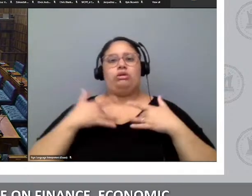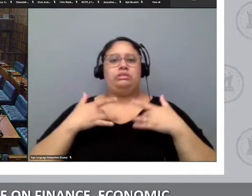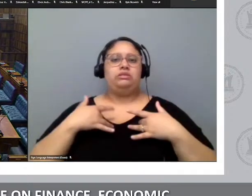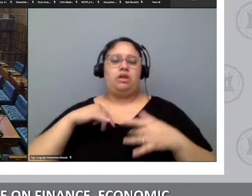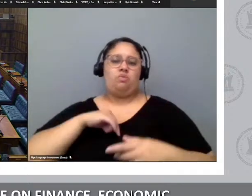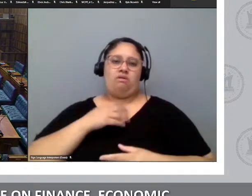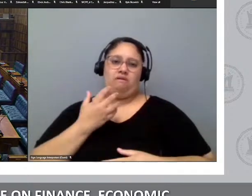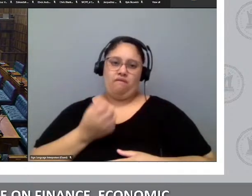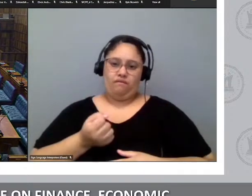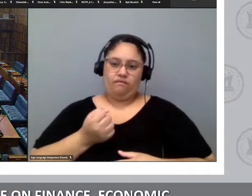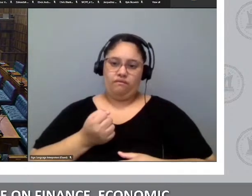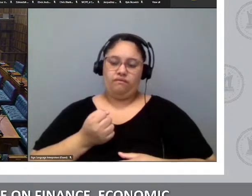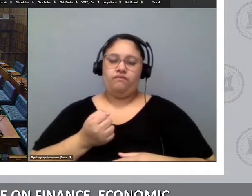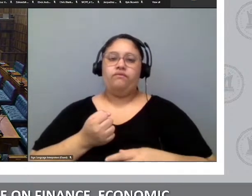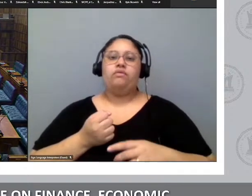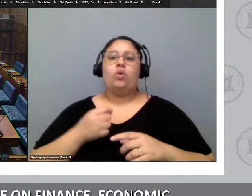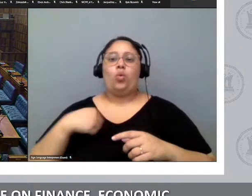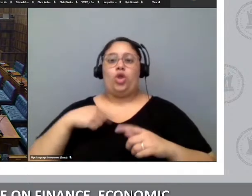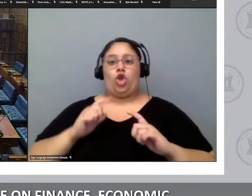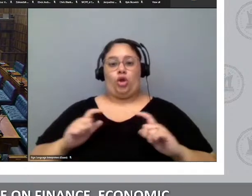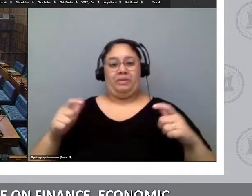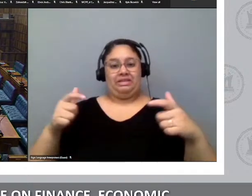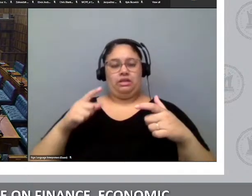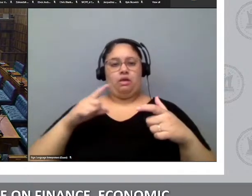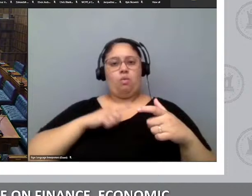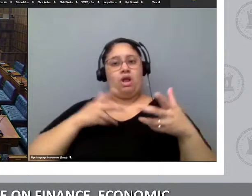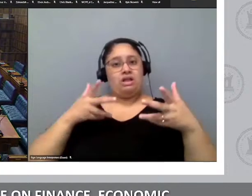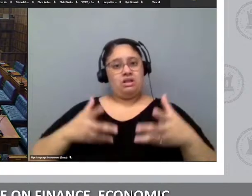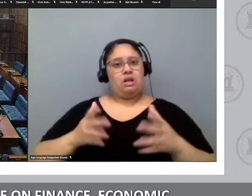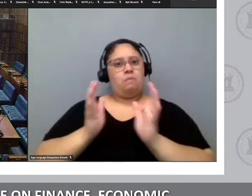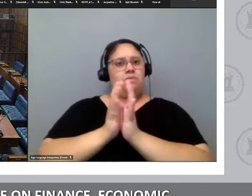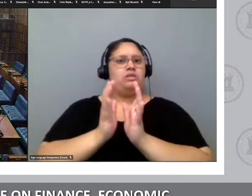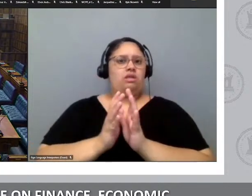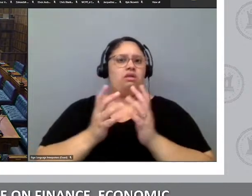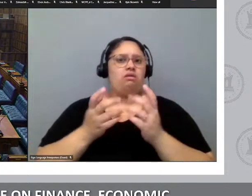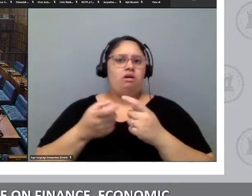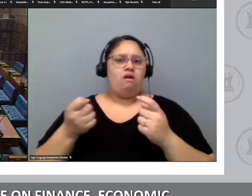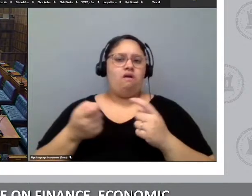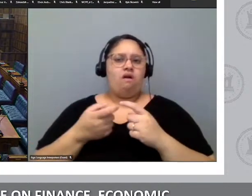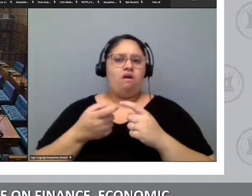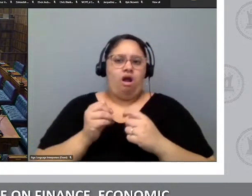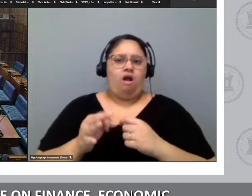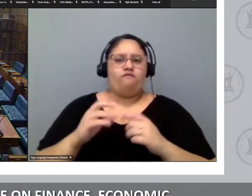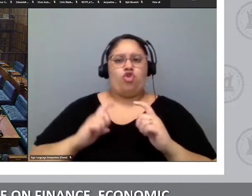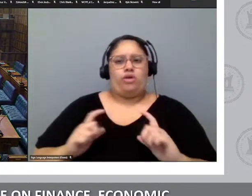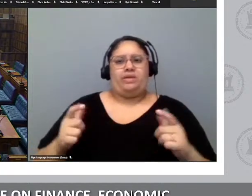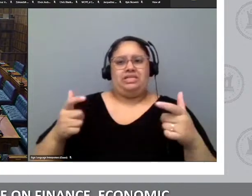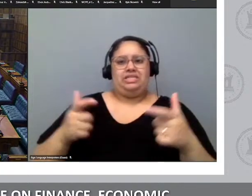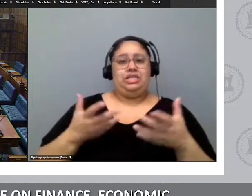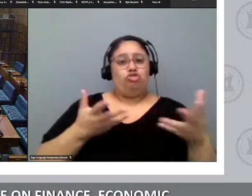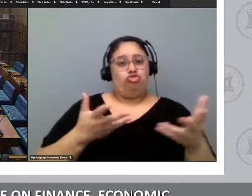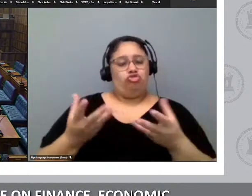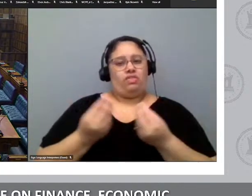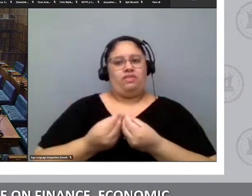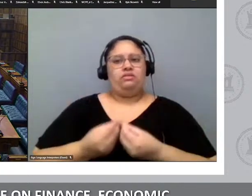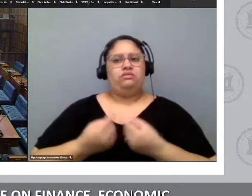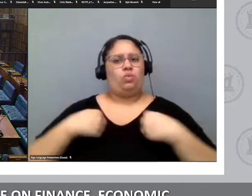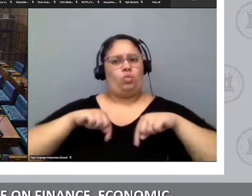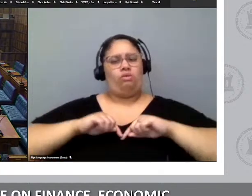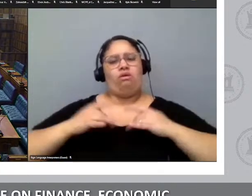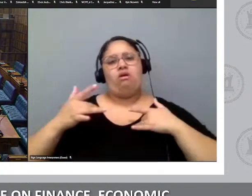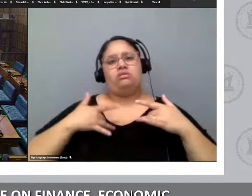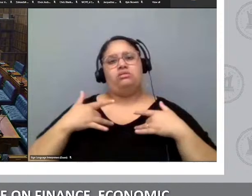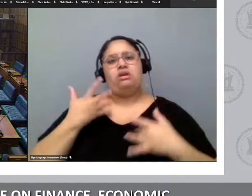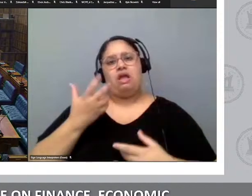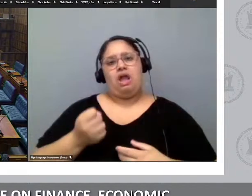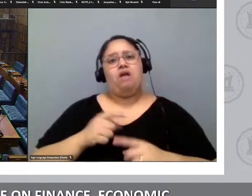about as as the committee because this is a meeting of the committee these are the things we were concerned about these were the